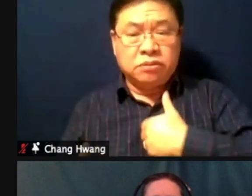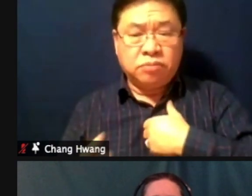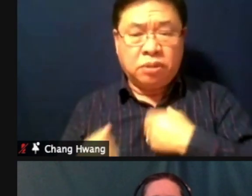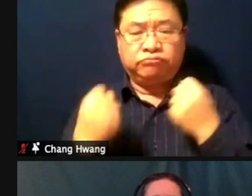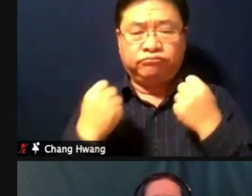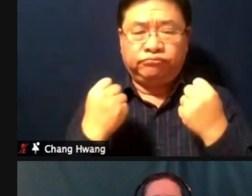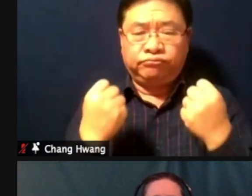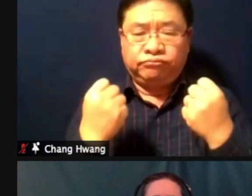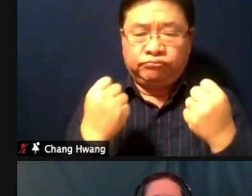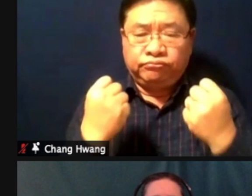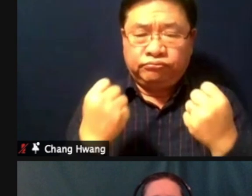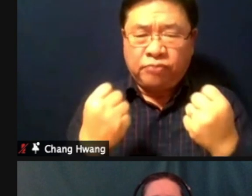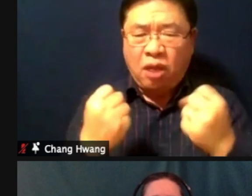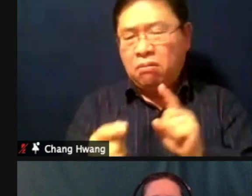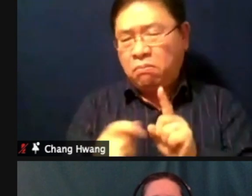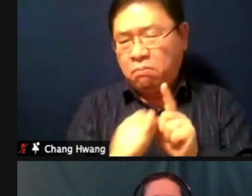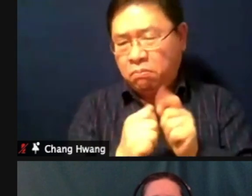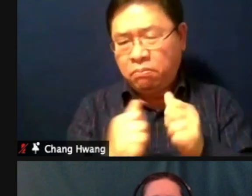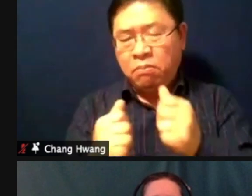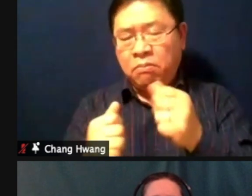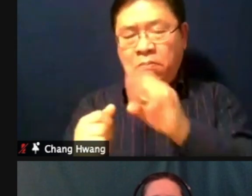I found myself very surprised.